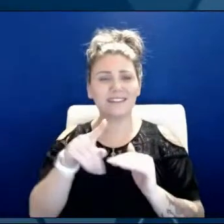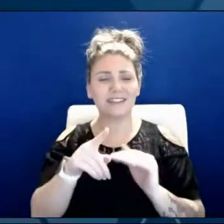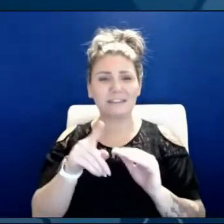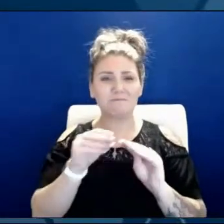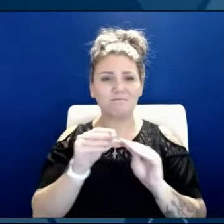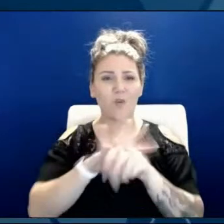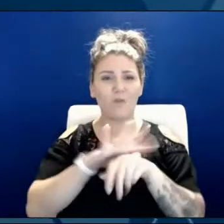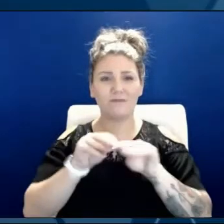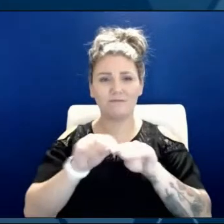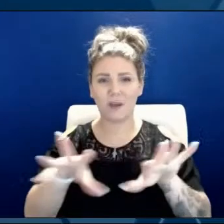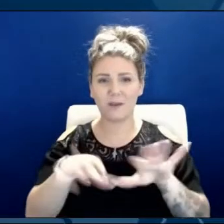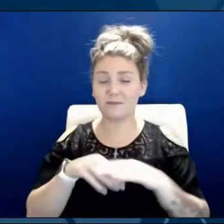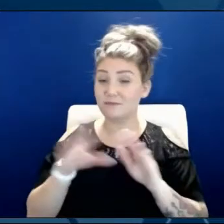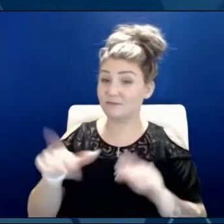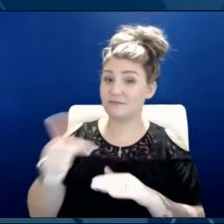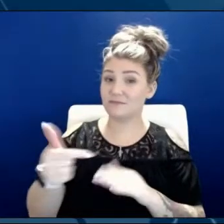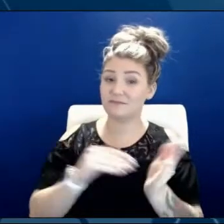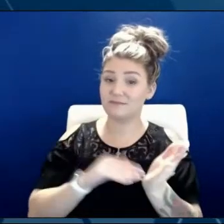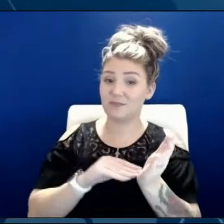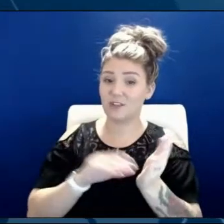Shoemaker.